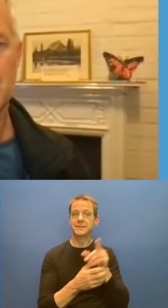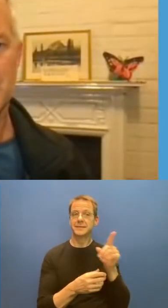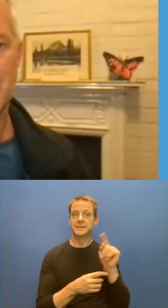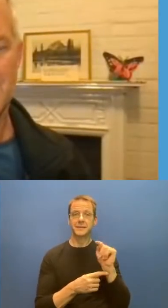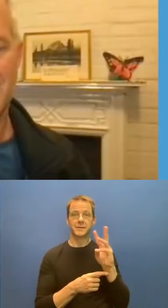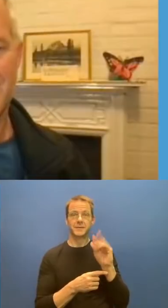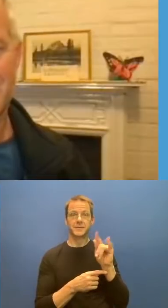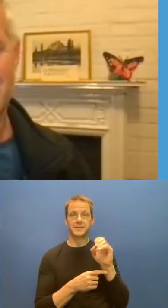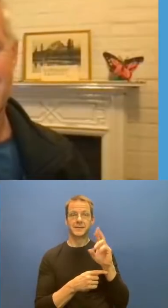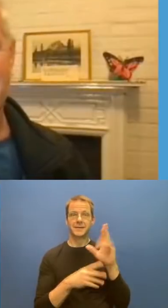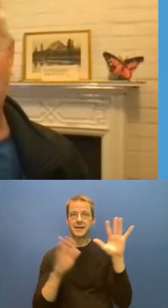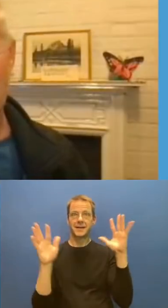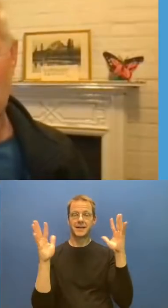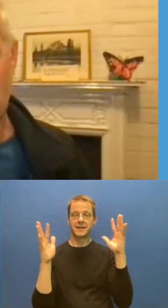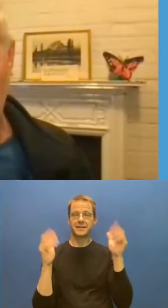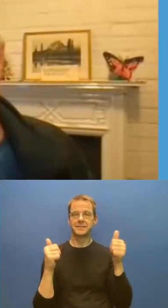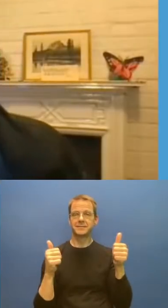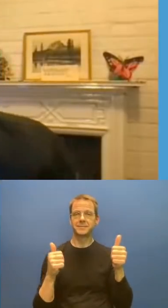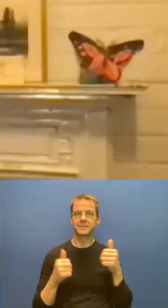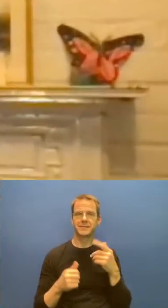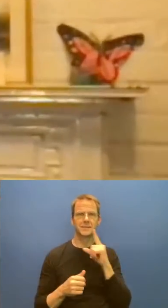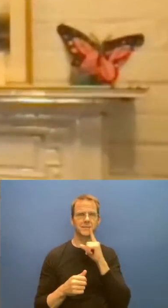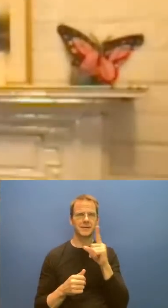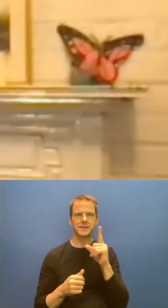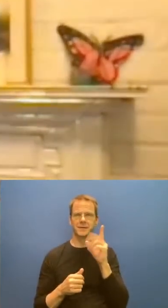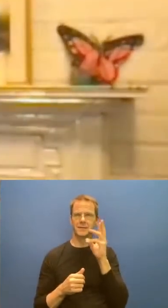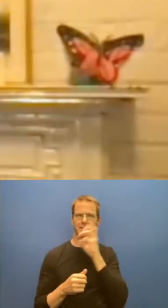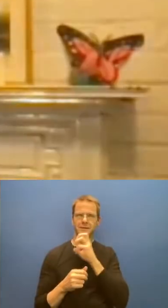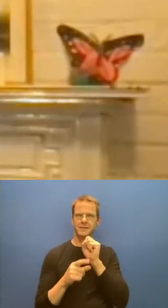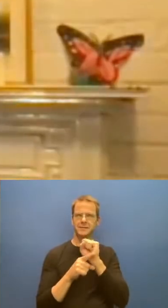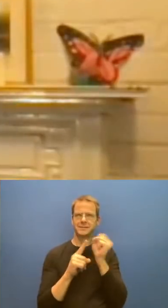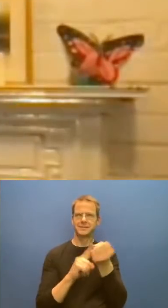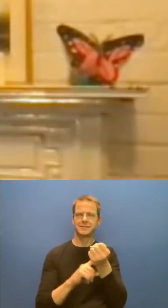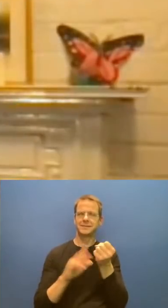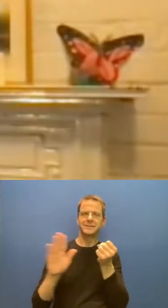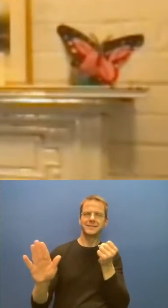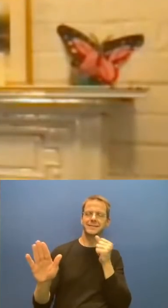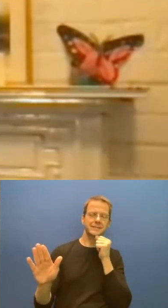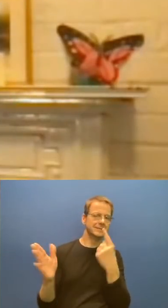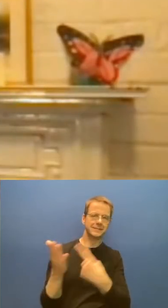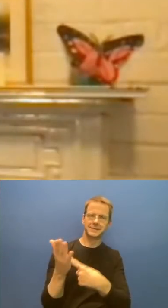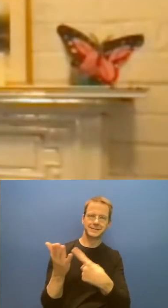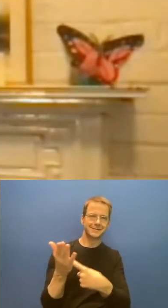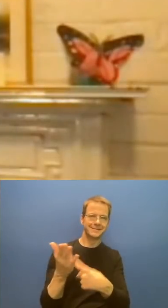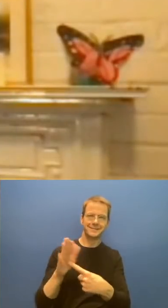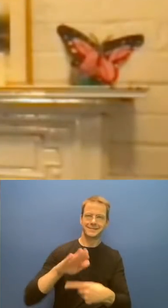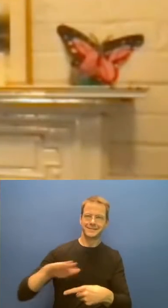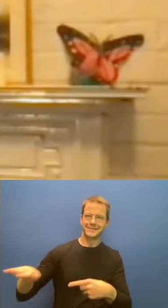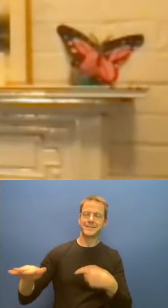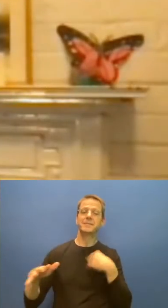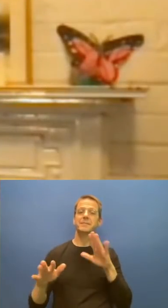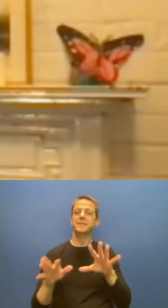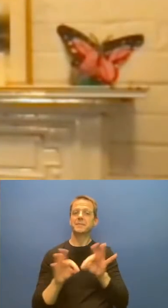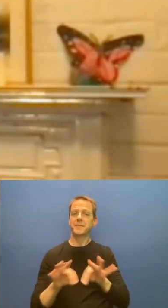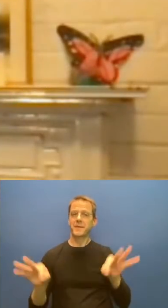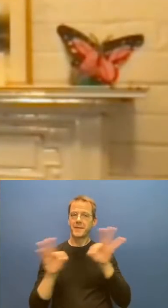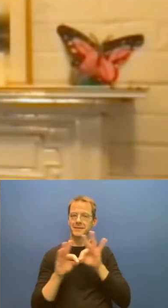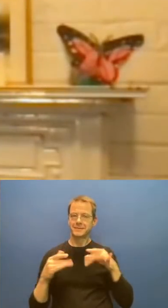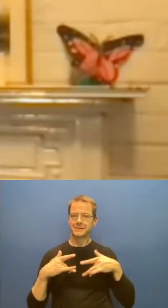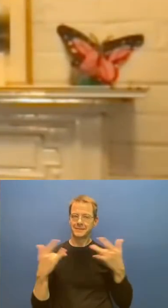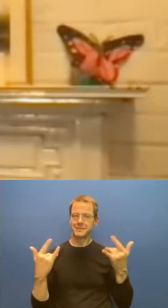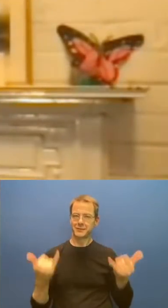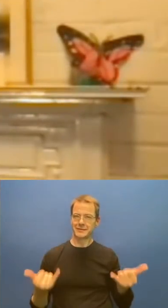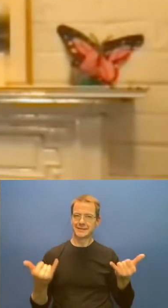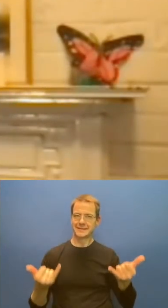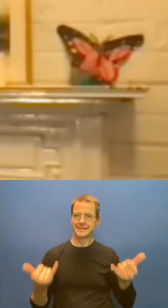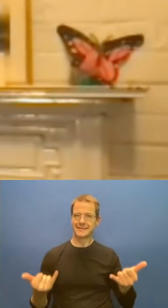Twitter. Yeah, such a weird situation. I'm not going to get into it because they have more important things to deal with today.